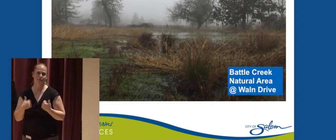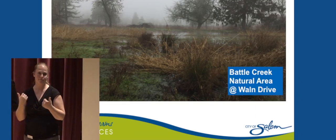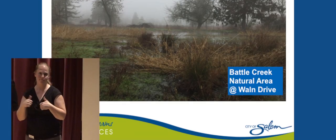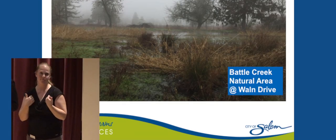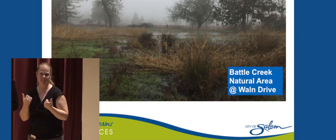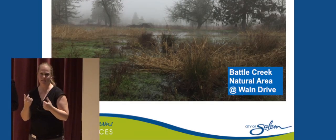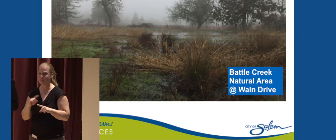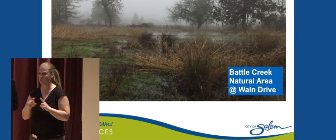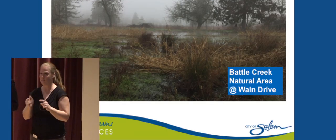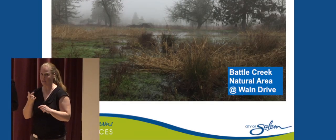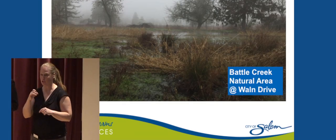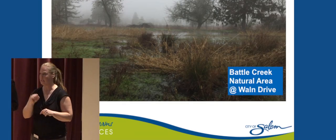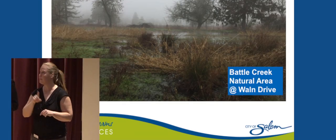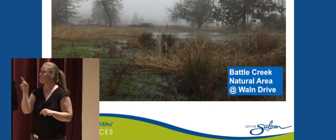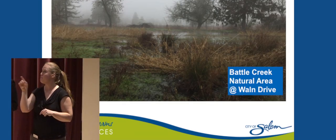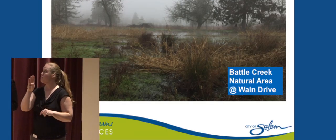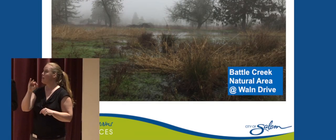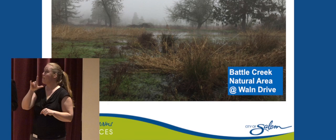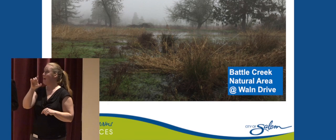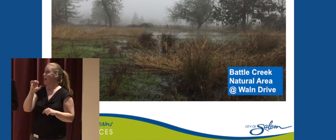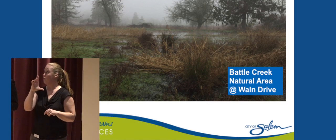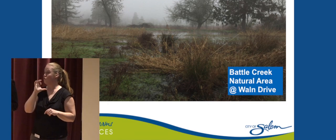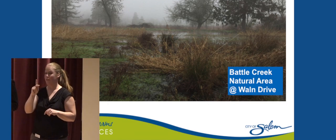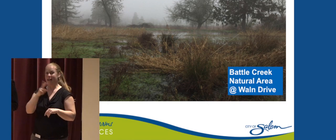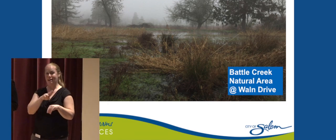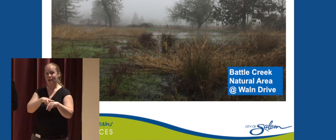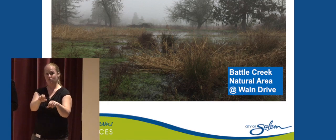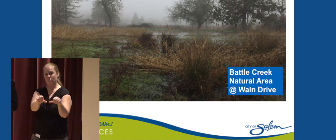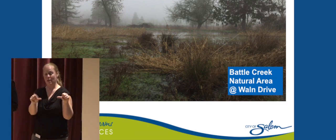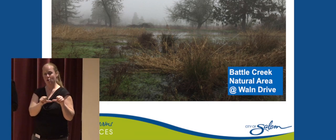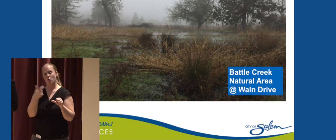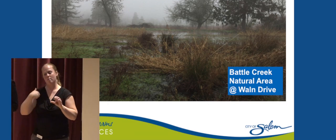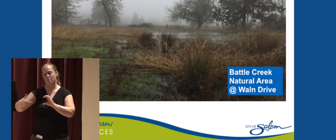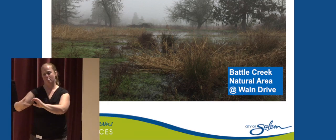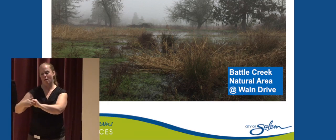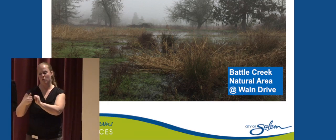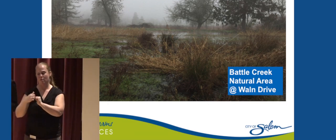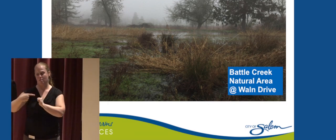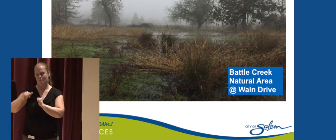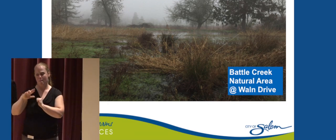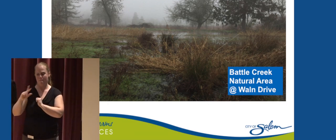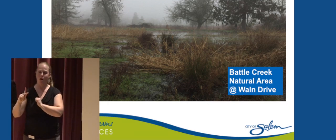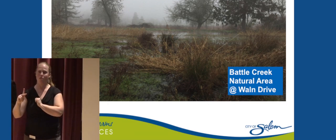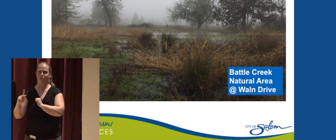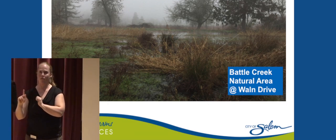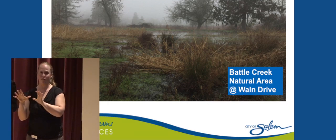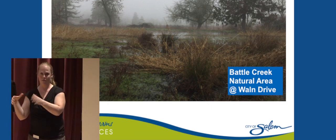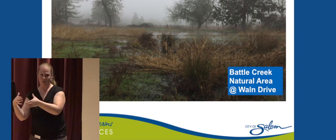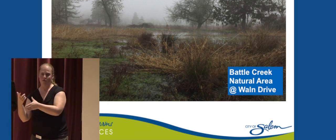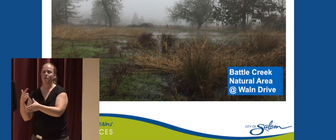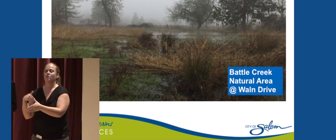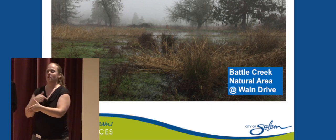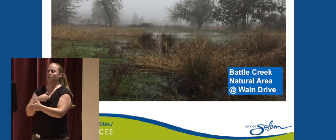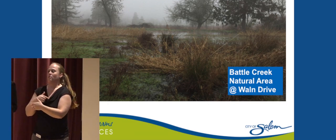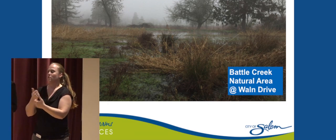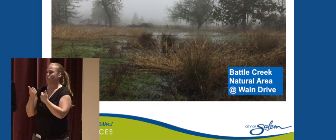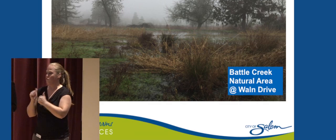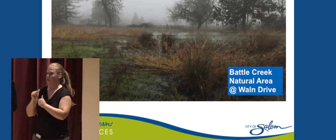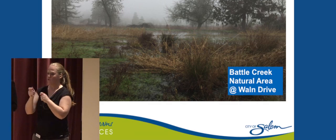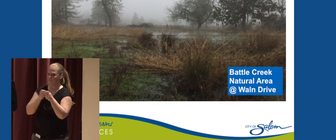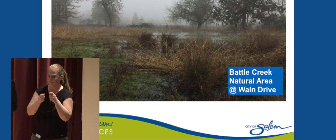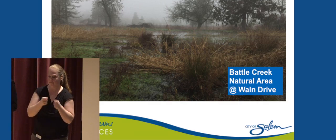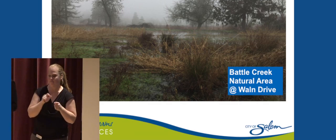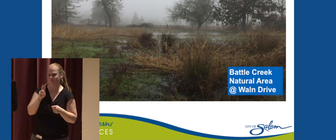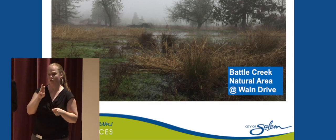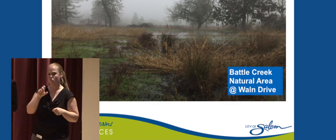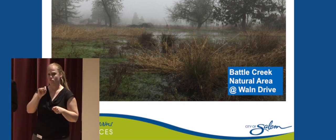This is Battle Creek Natural Area We've been partnering with our parks section to really go in and manage the wetlands in